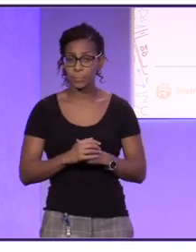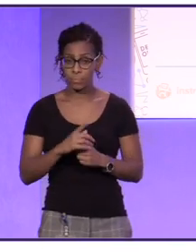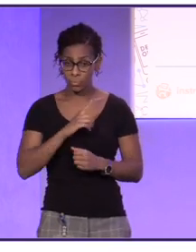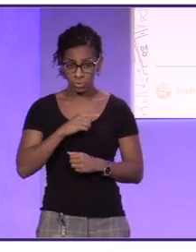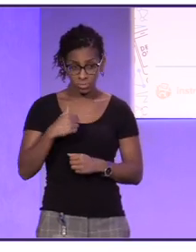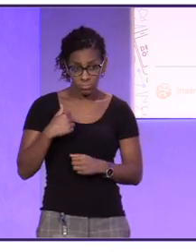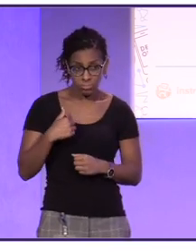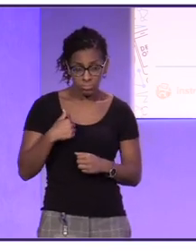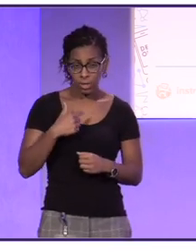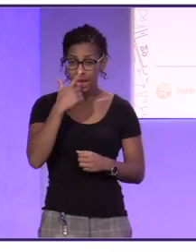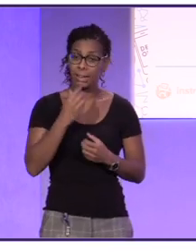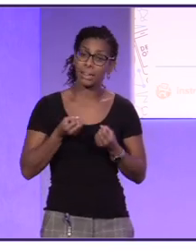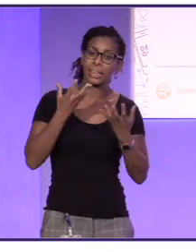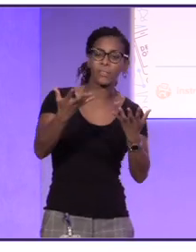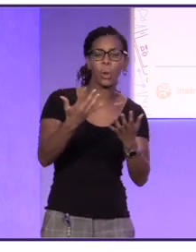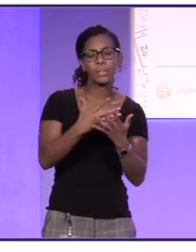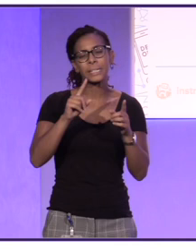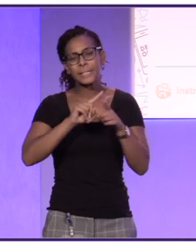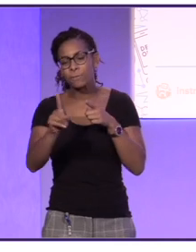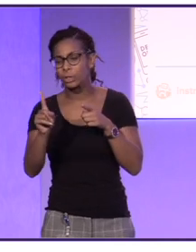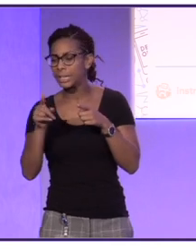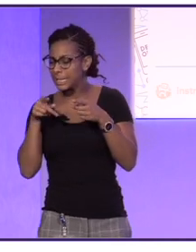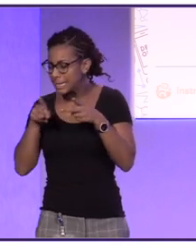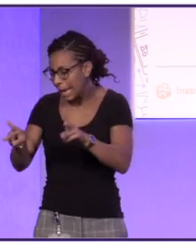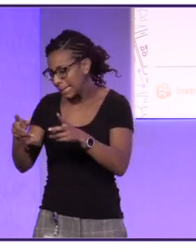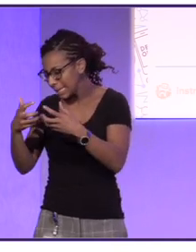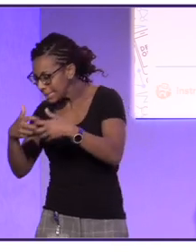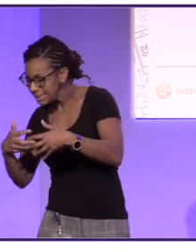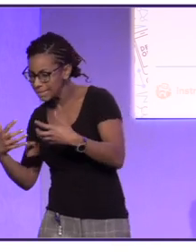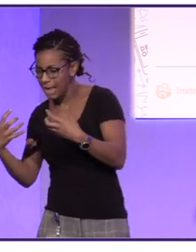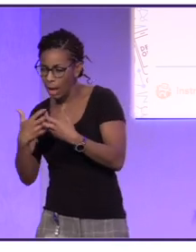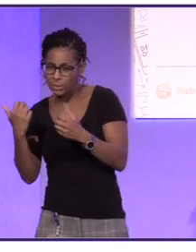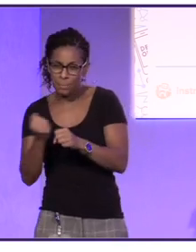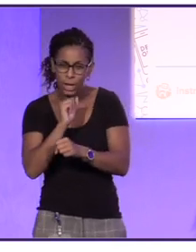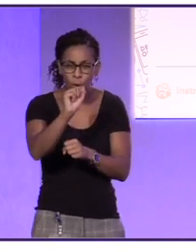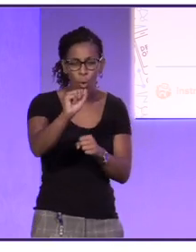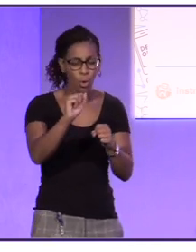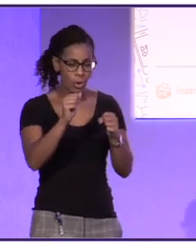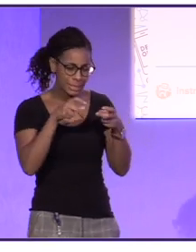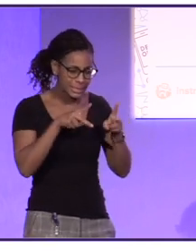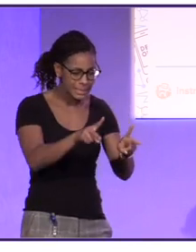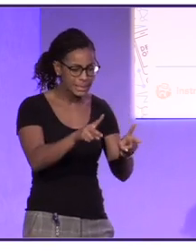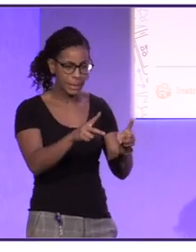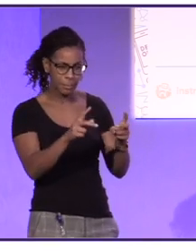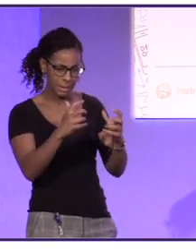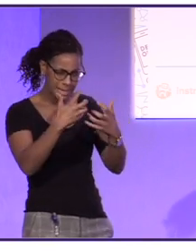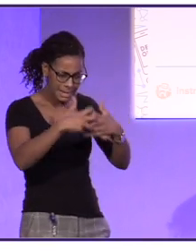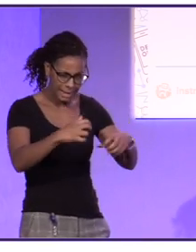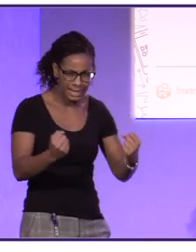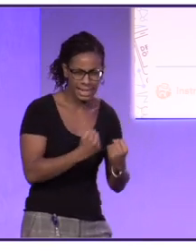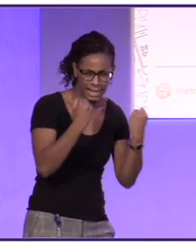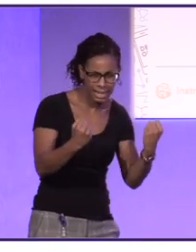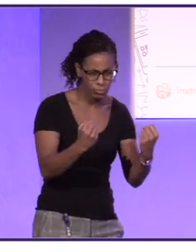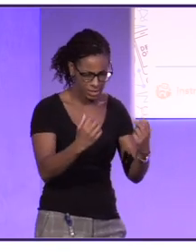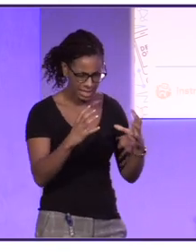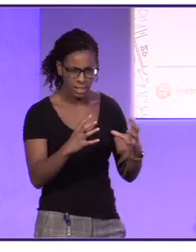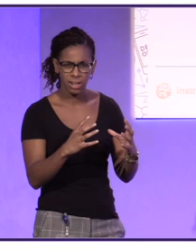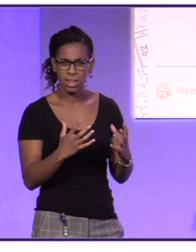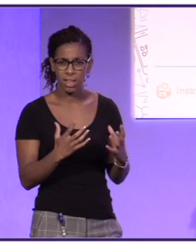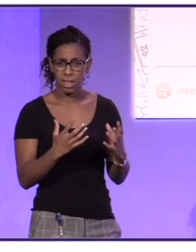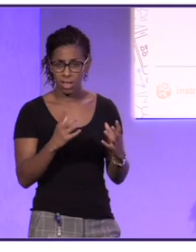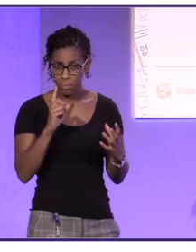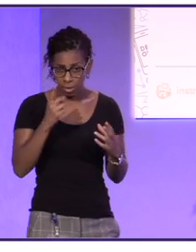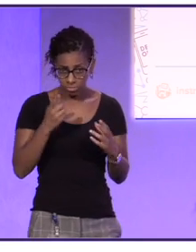loads of great techniques on how to make your system technically resilient. But if engineers